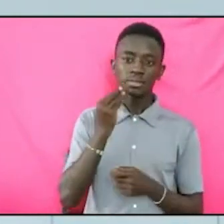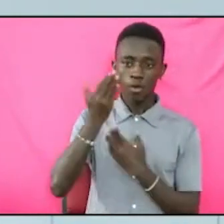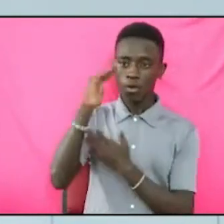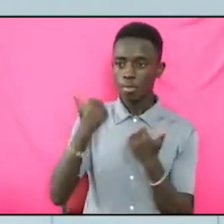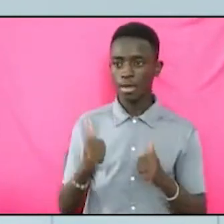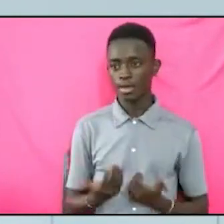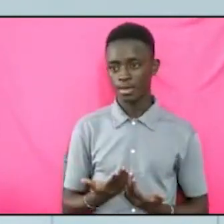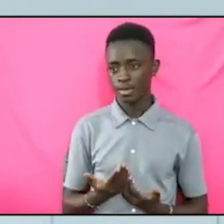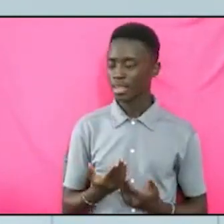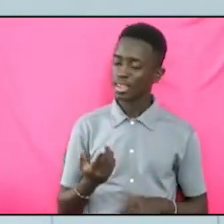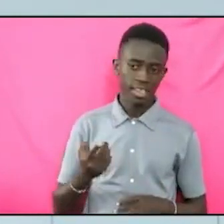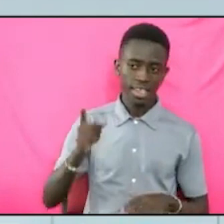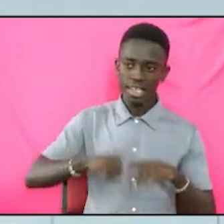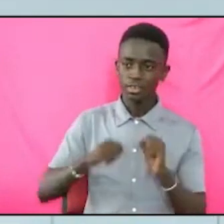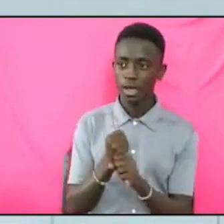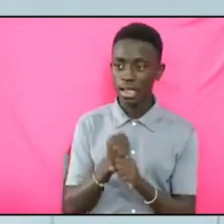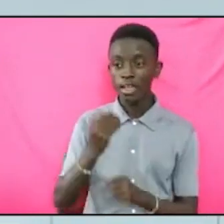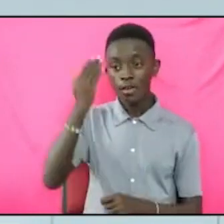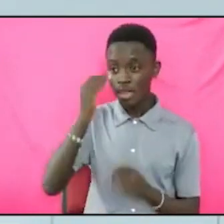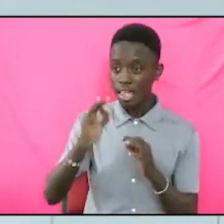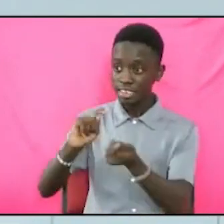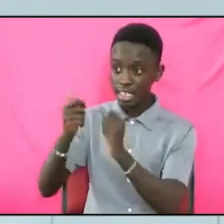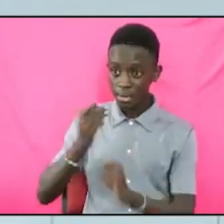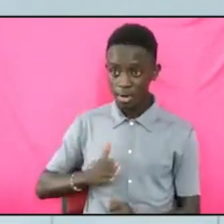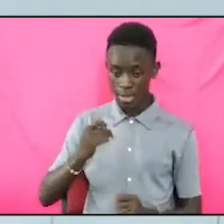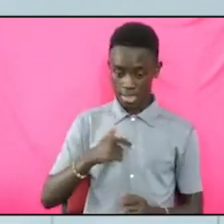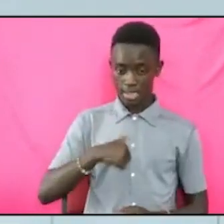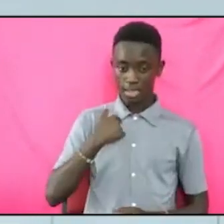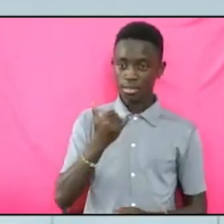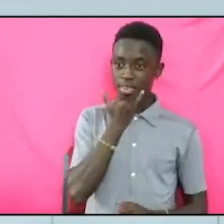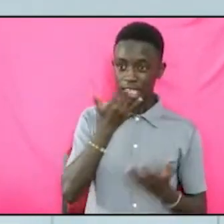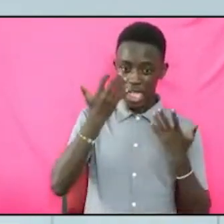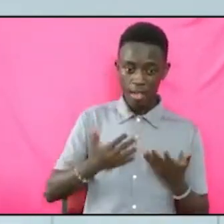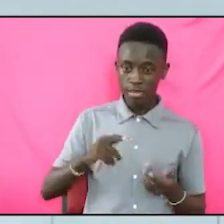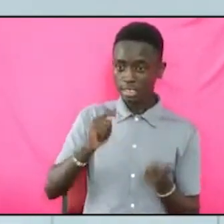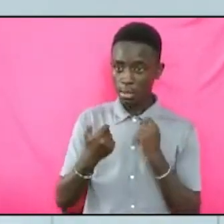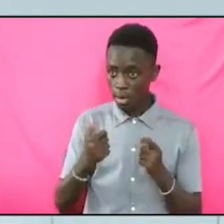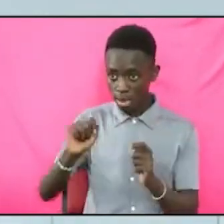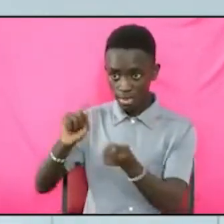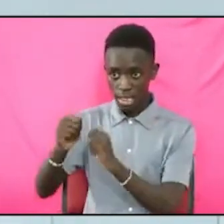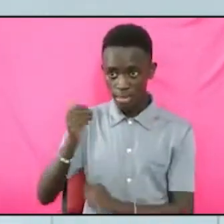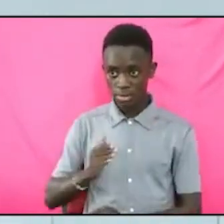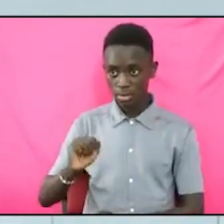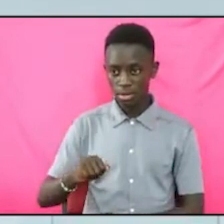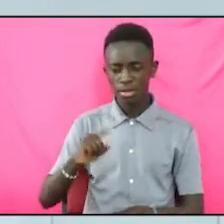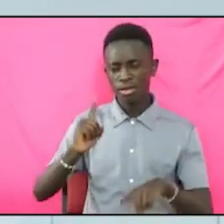It can't work. I mean, seriously, it can't work. It doesn't work. Do you know him? Ama tunasumbuana